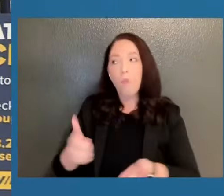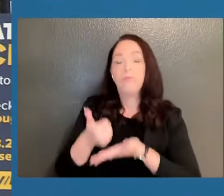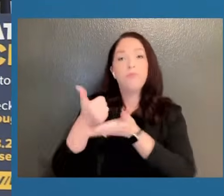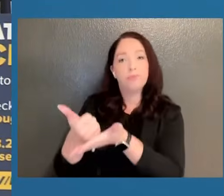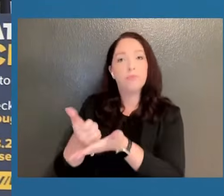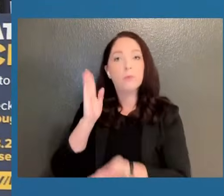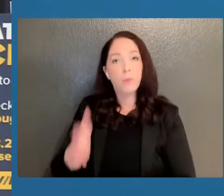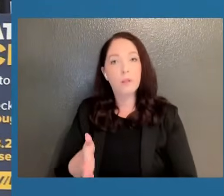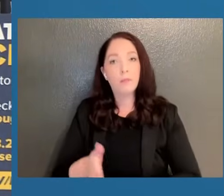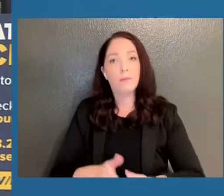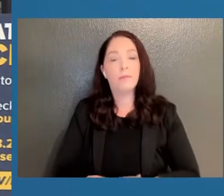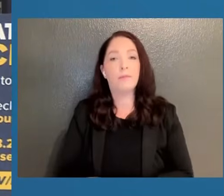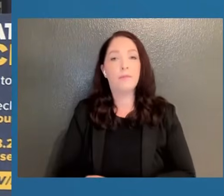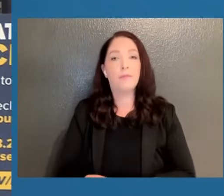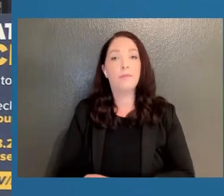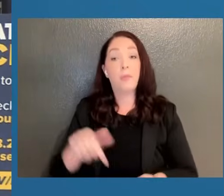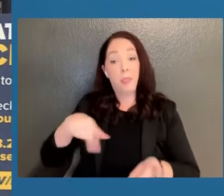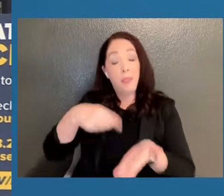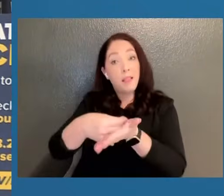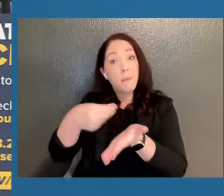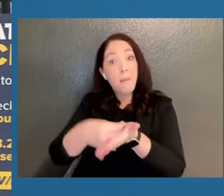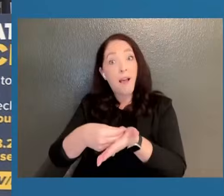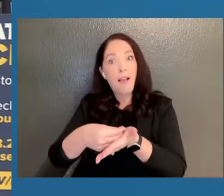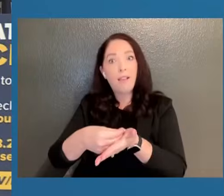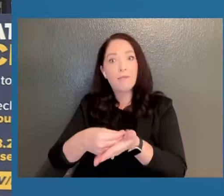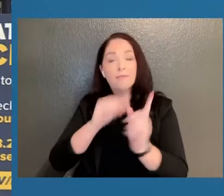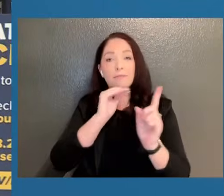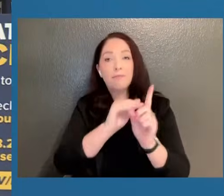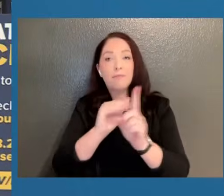a reminder for families that when